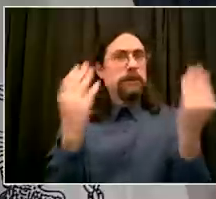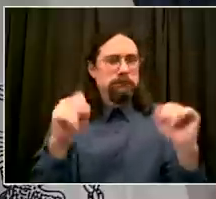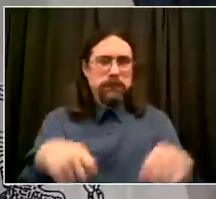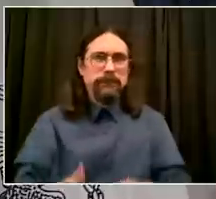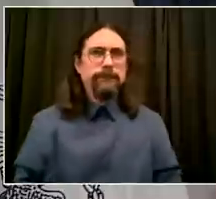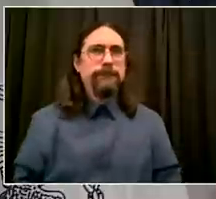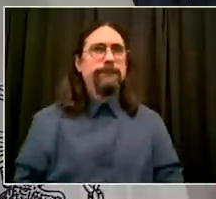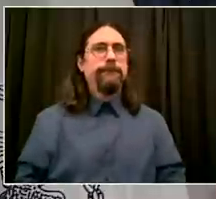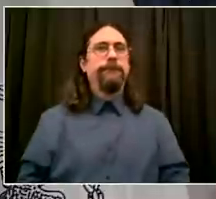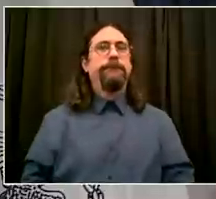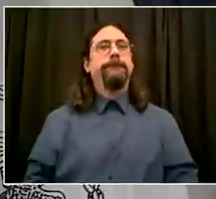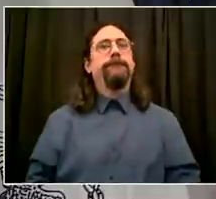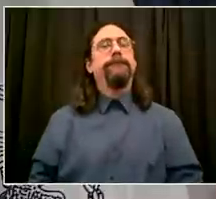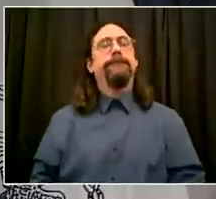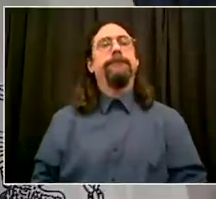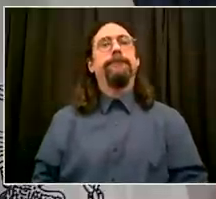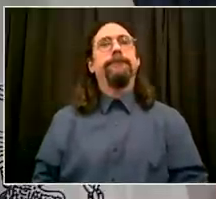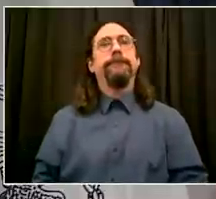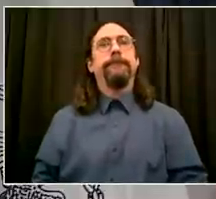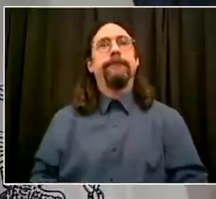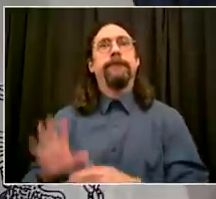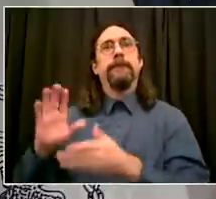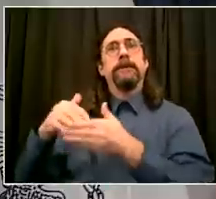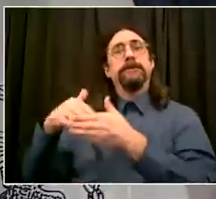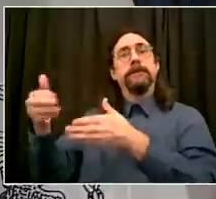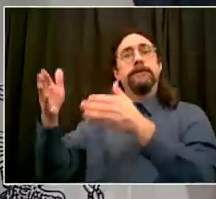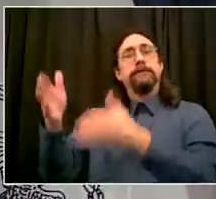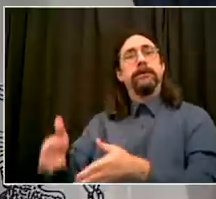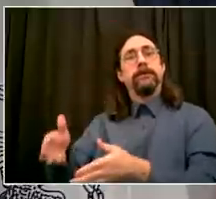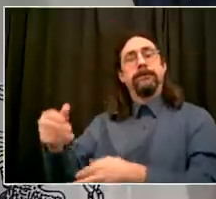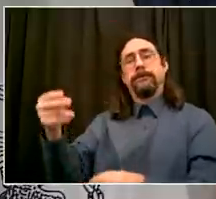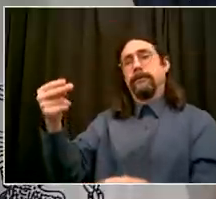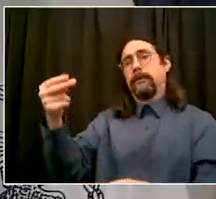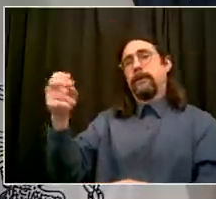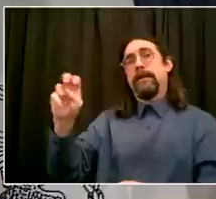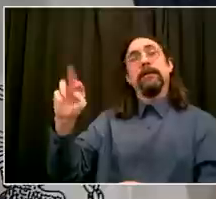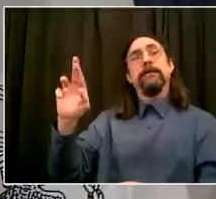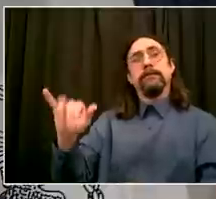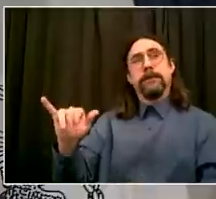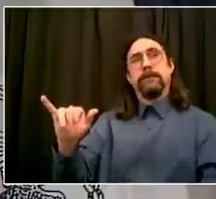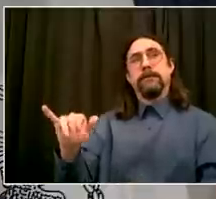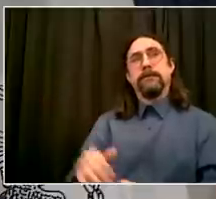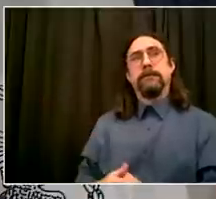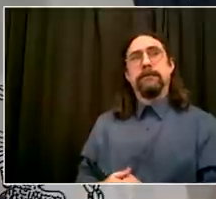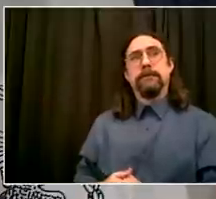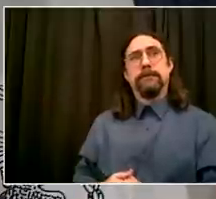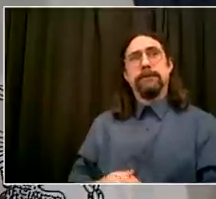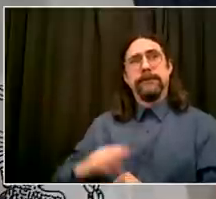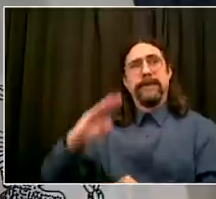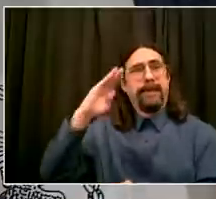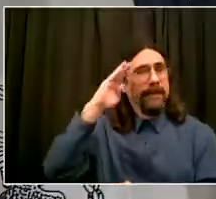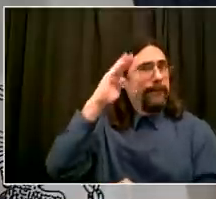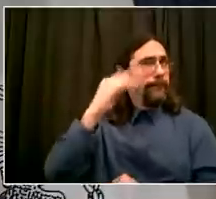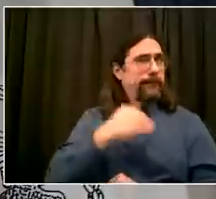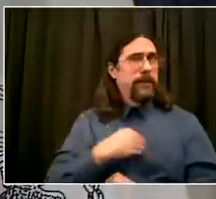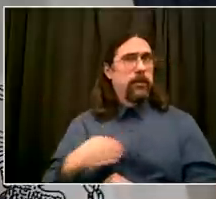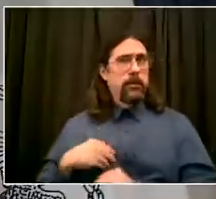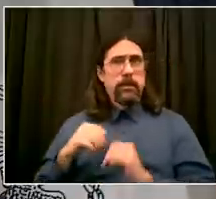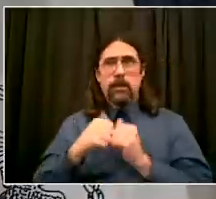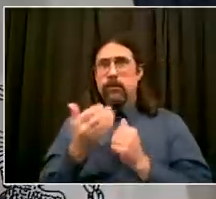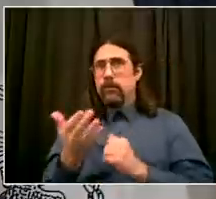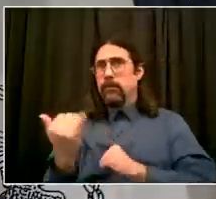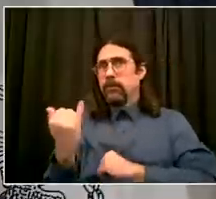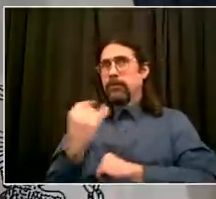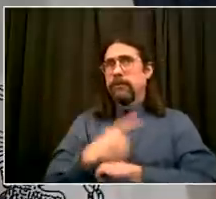you're doing pretty well with your Mets cap. And I'm feeling good, Henry. I'm feeling good. It's like this is a